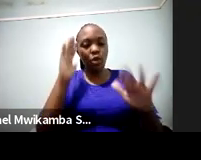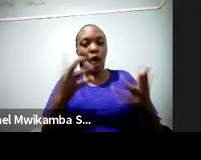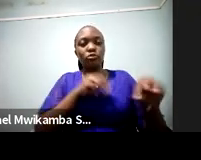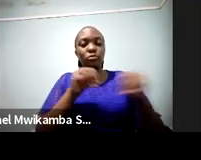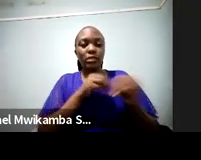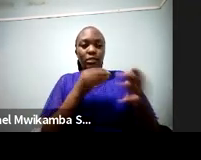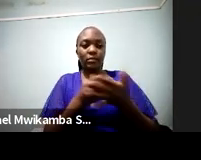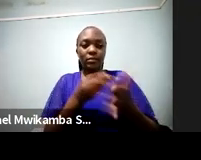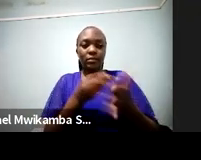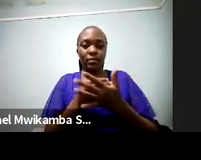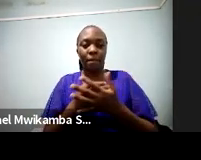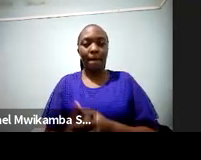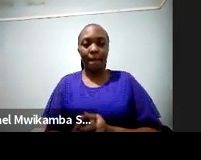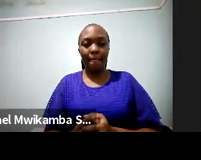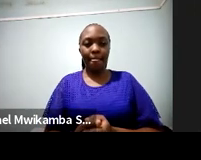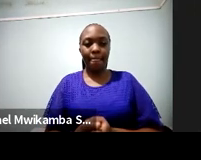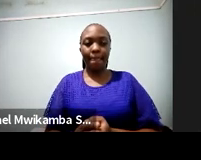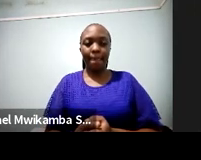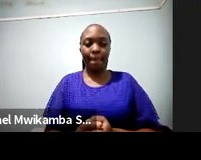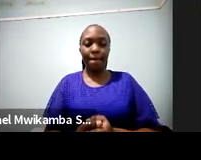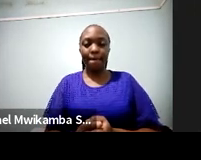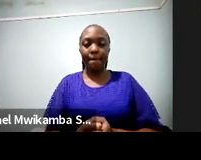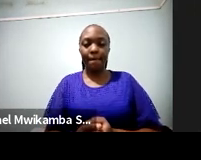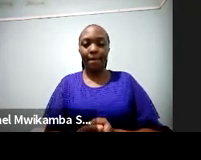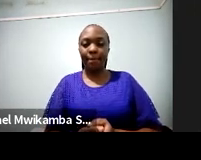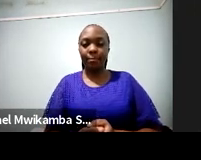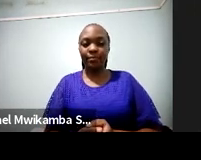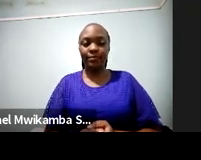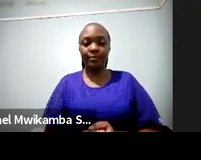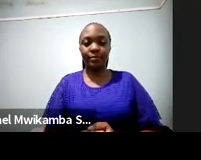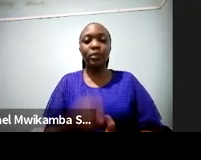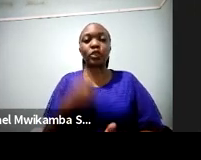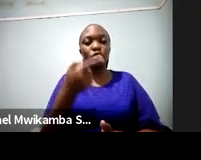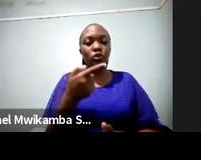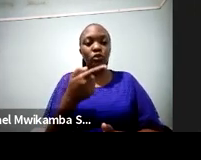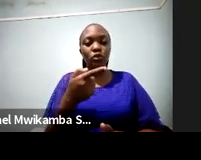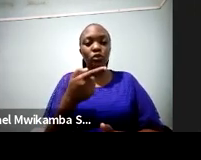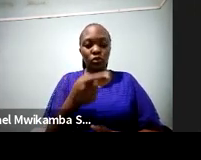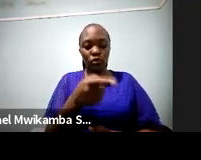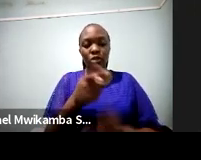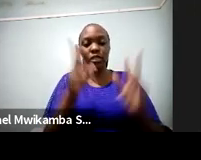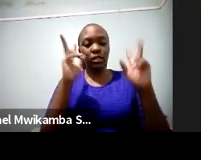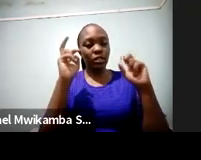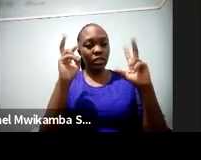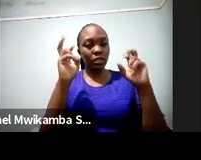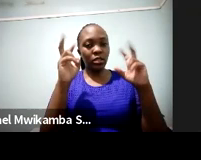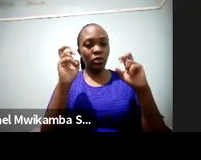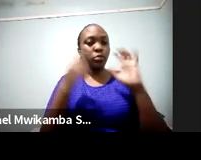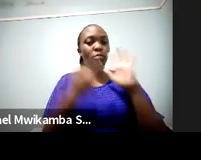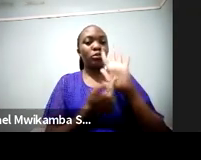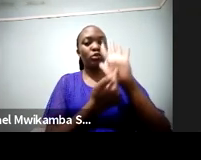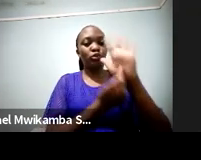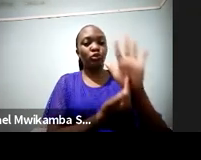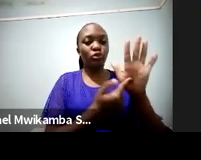some of these topics will involve learning how money works, setting and achieving financial goals. Remember, we